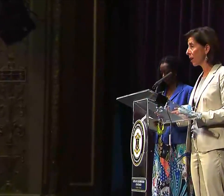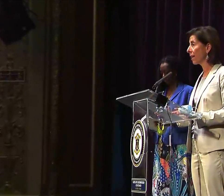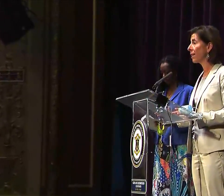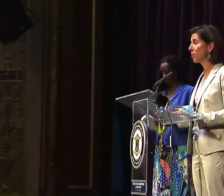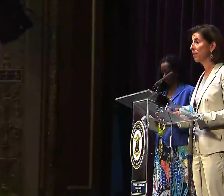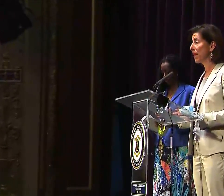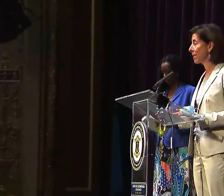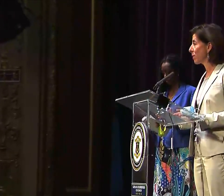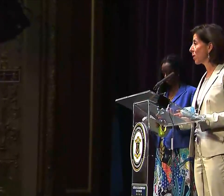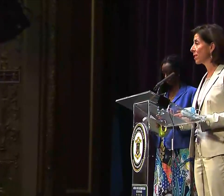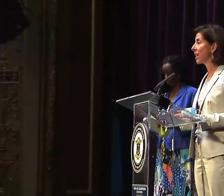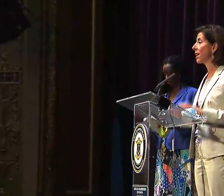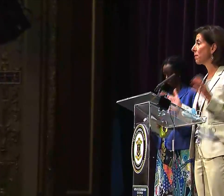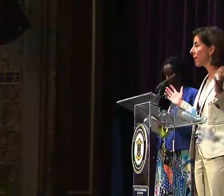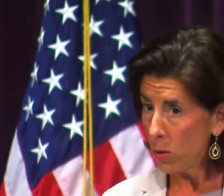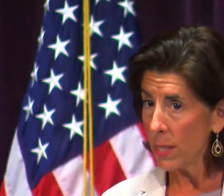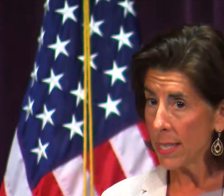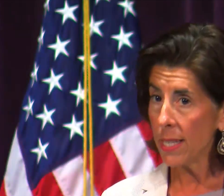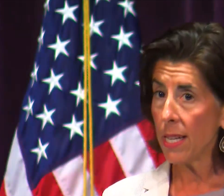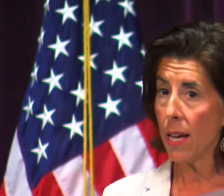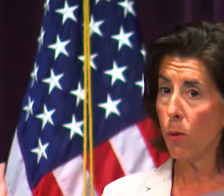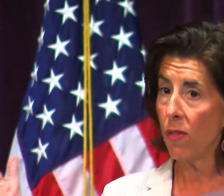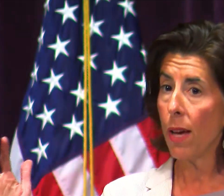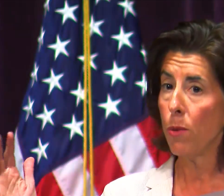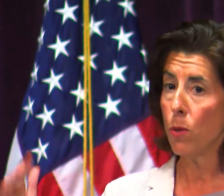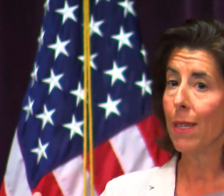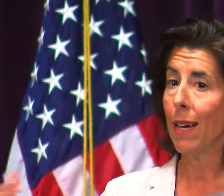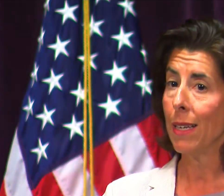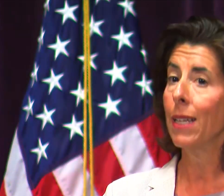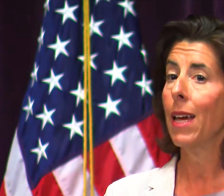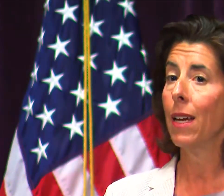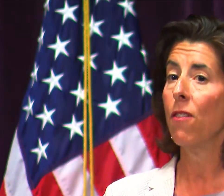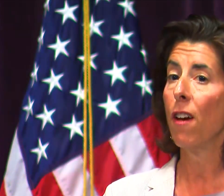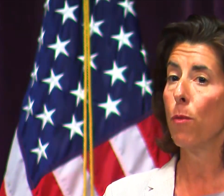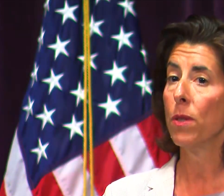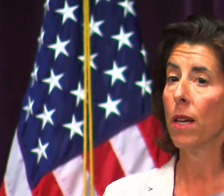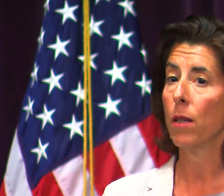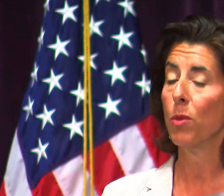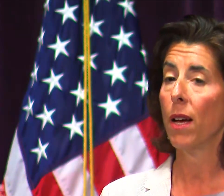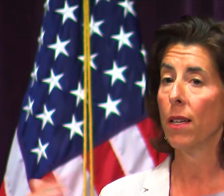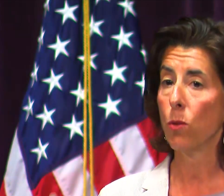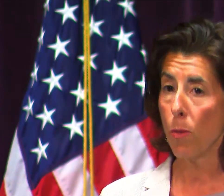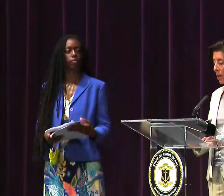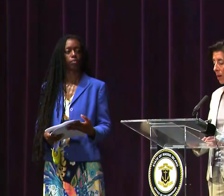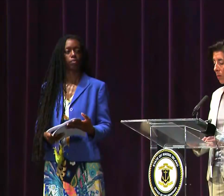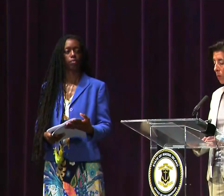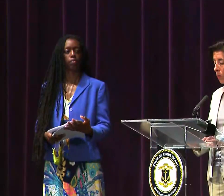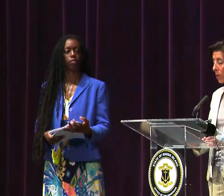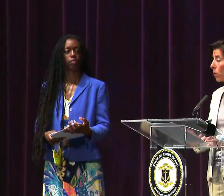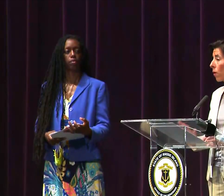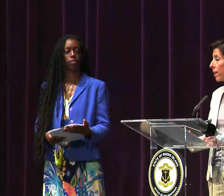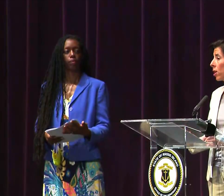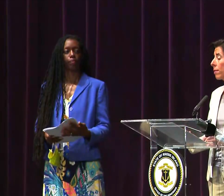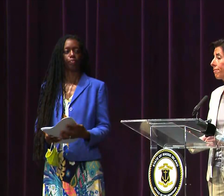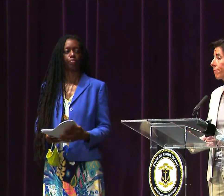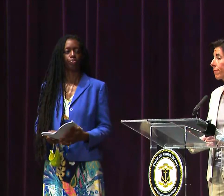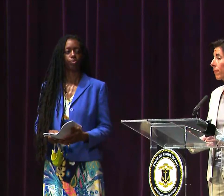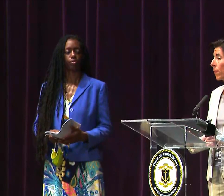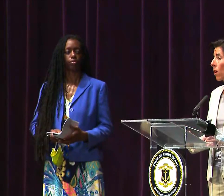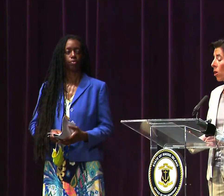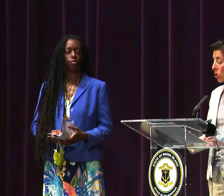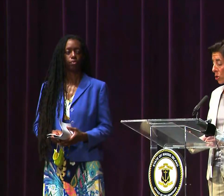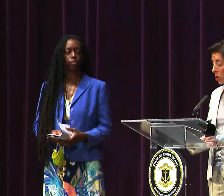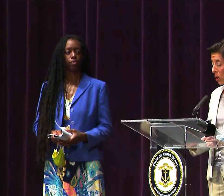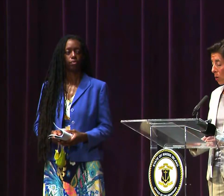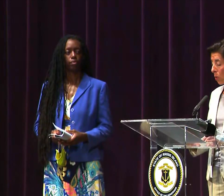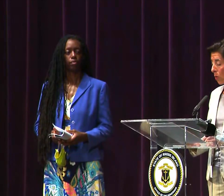a resurgence in new cases and hospitalizations is because people are wearing their masks. However, not enough people are